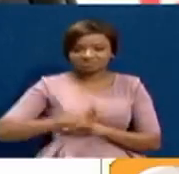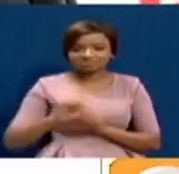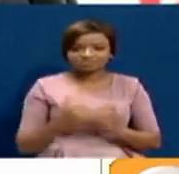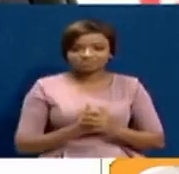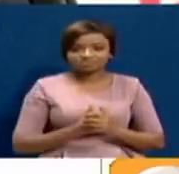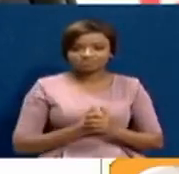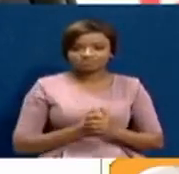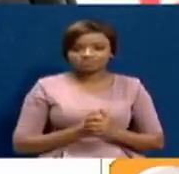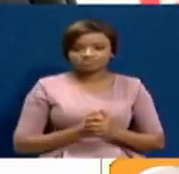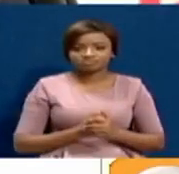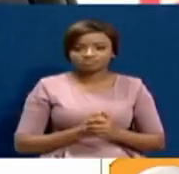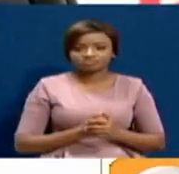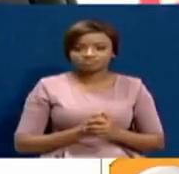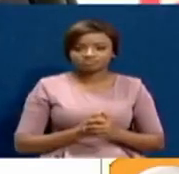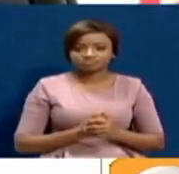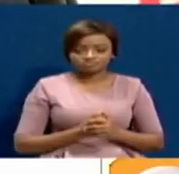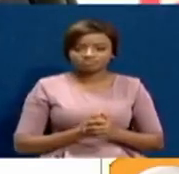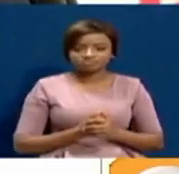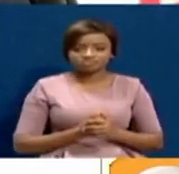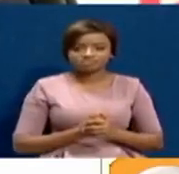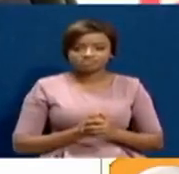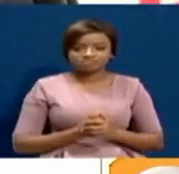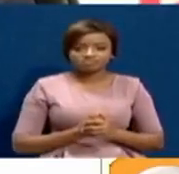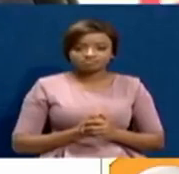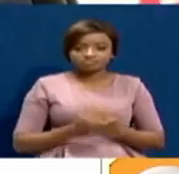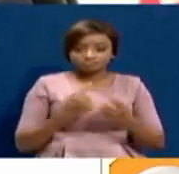this, compounded by the expanded expenditure pressure,